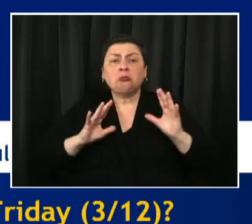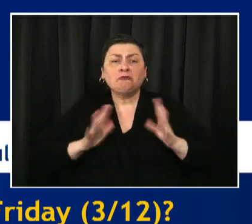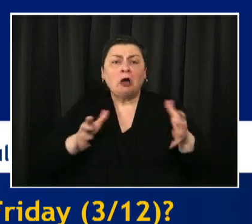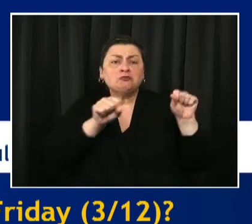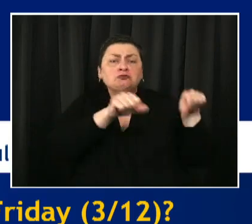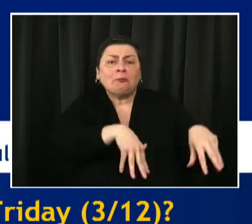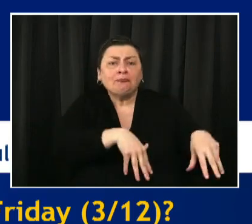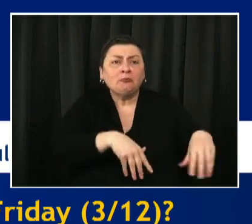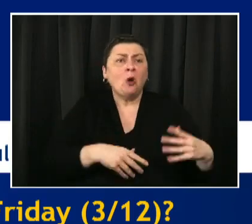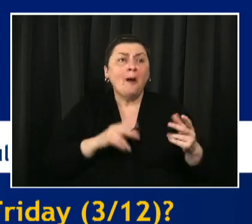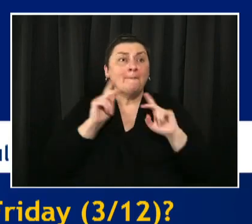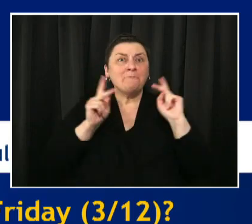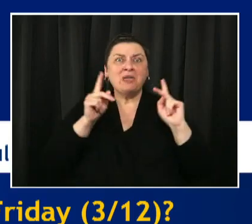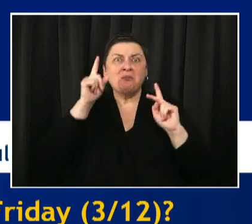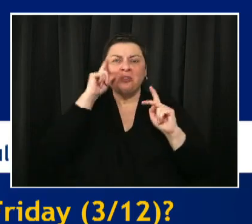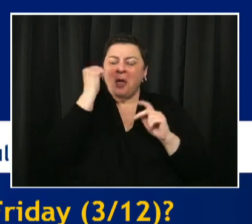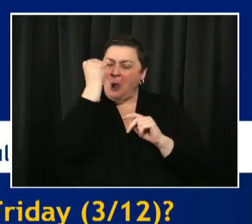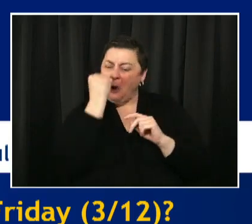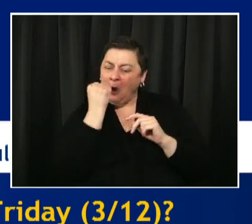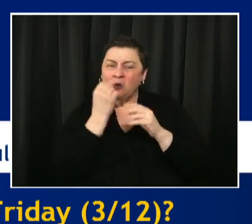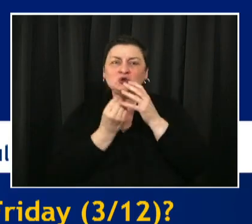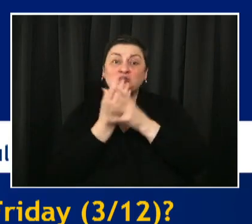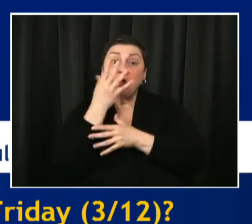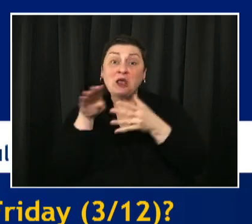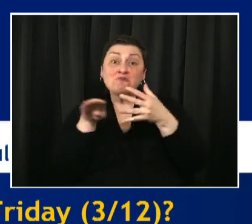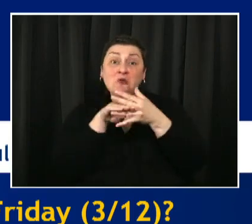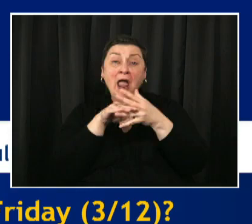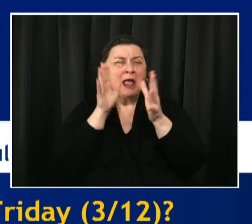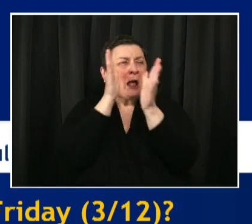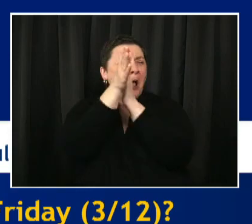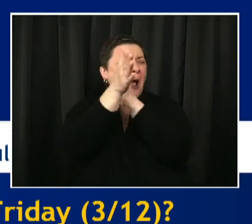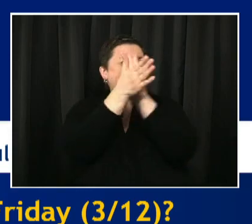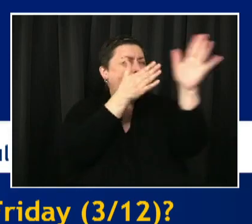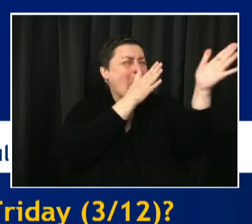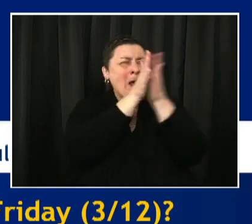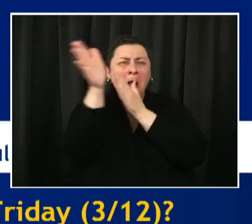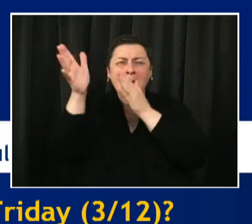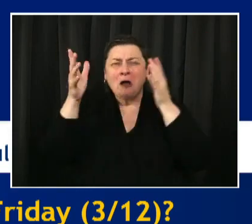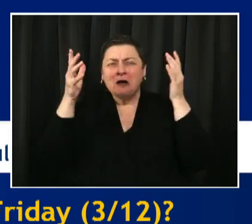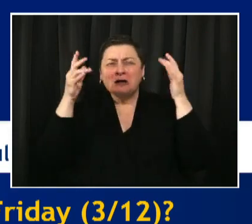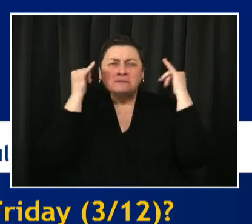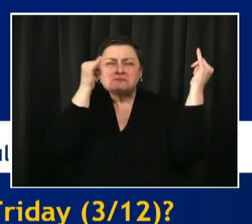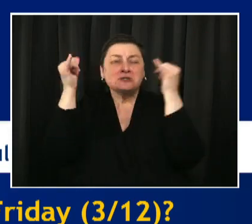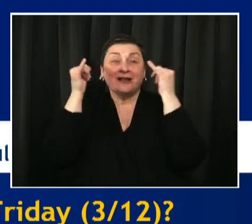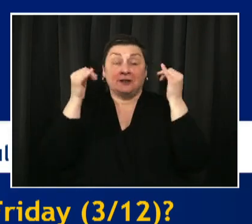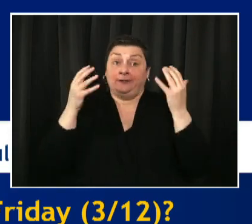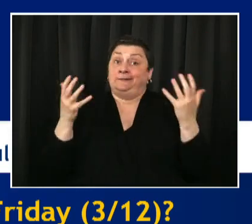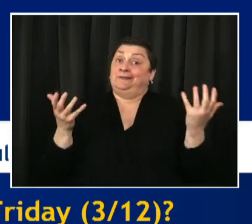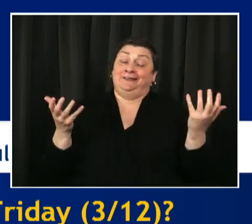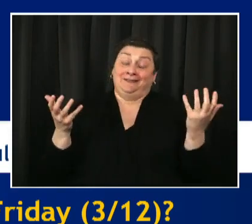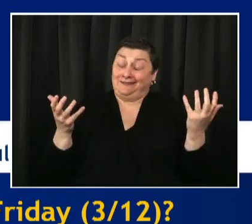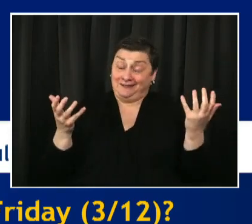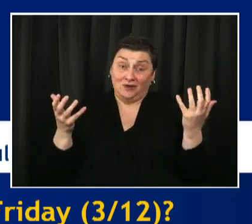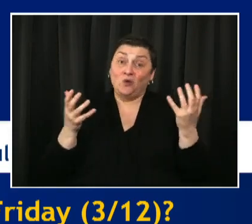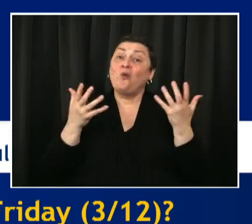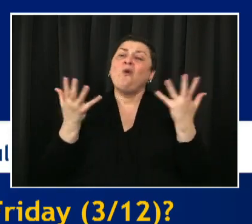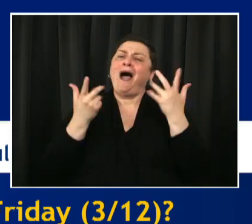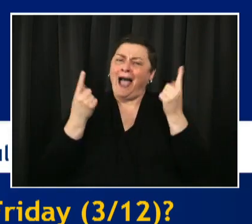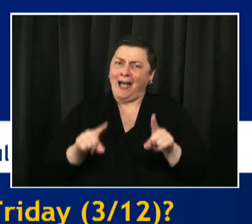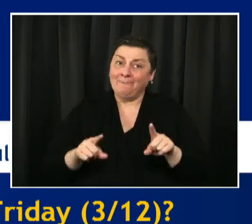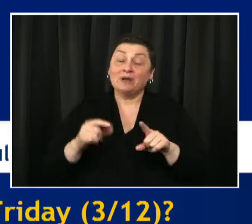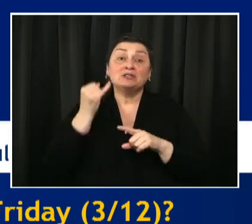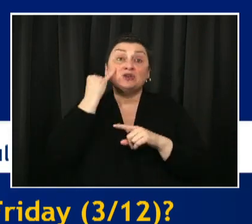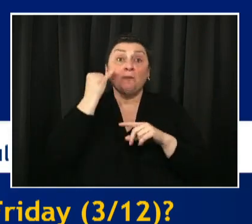was 2019 again? So if we were to drop from 80% or so to 70%